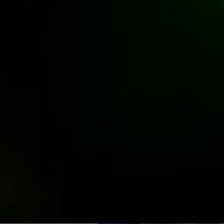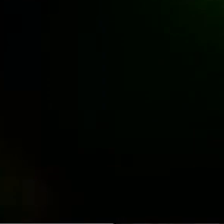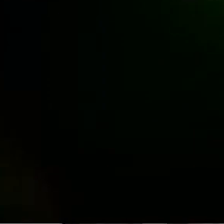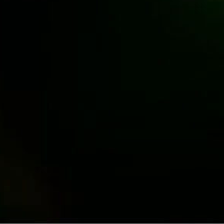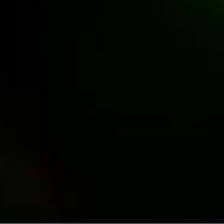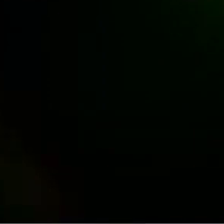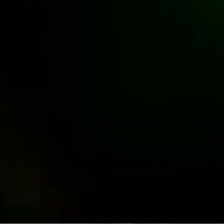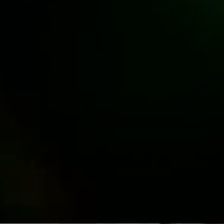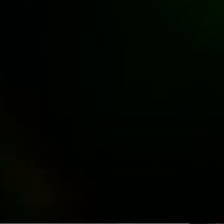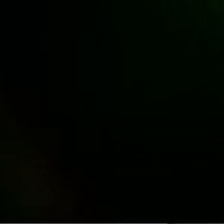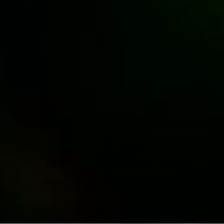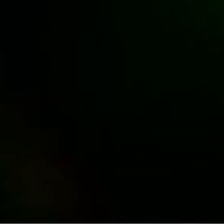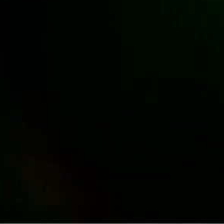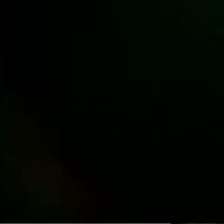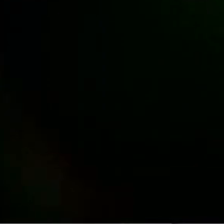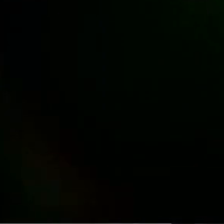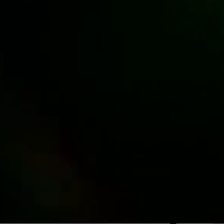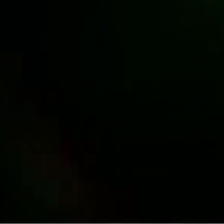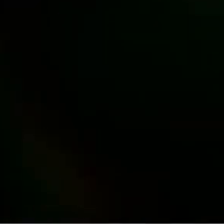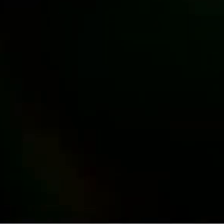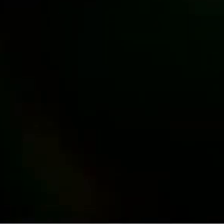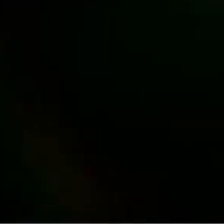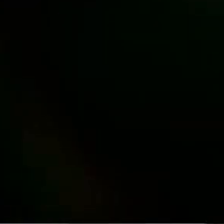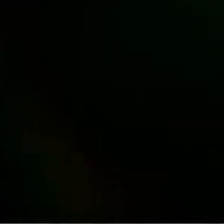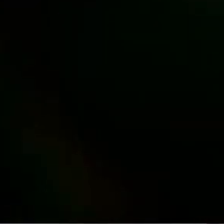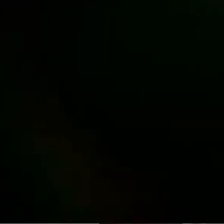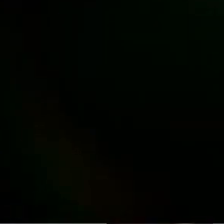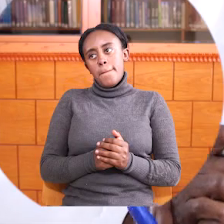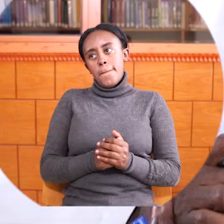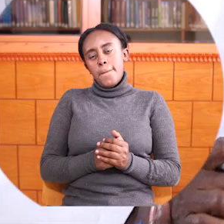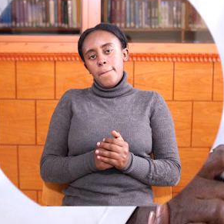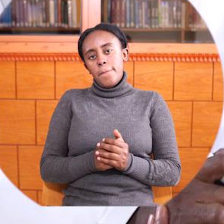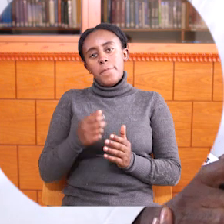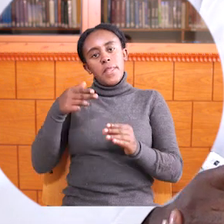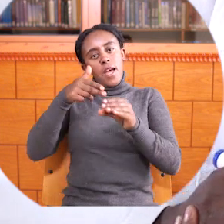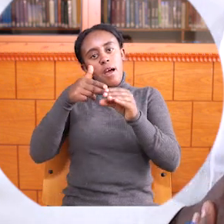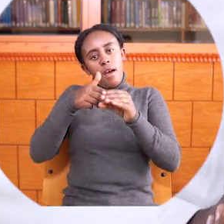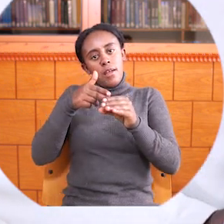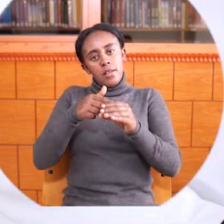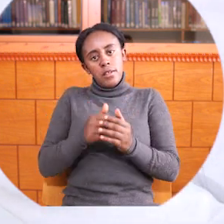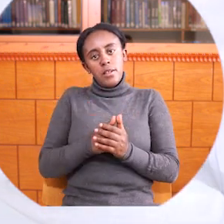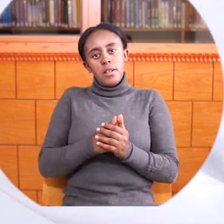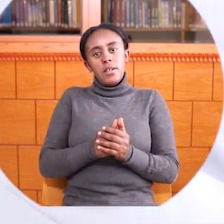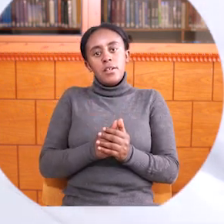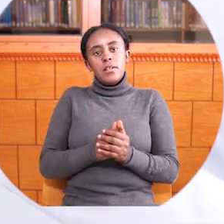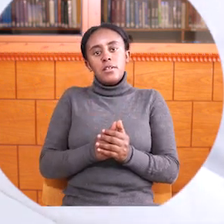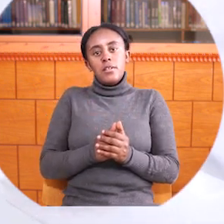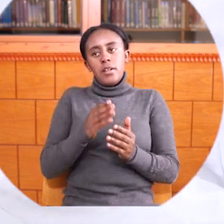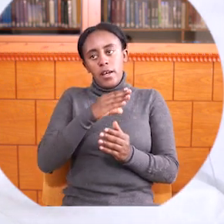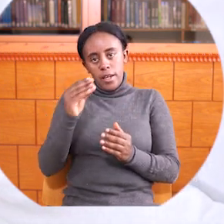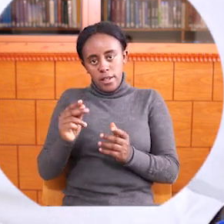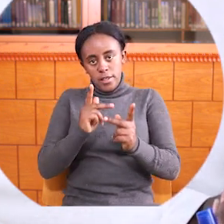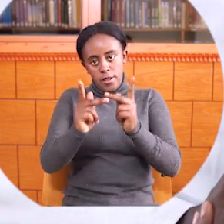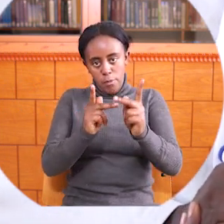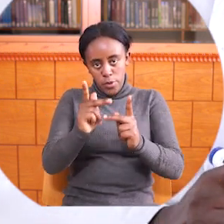which organisms giving in the gas is called inhalation, and the